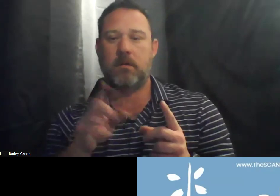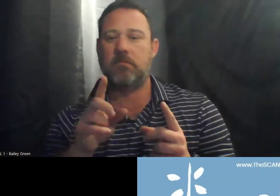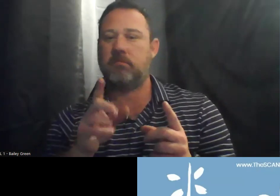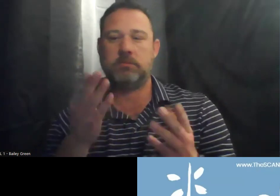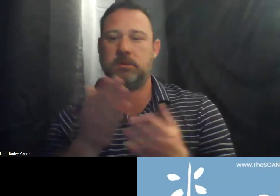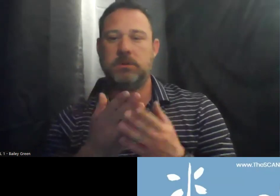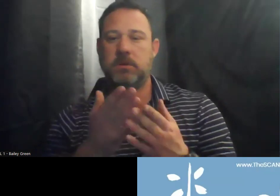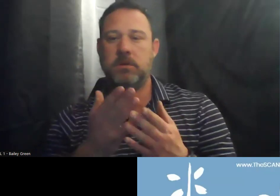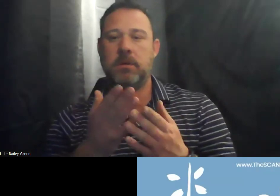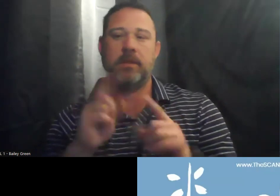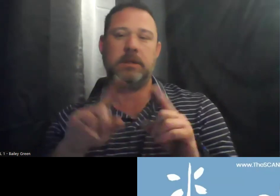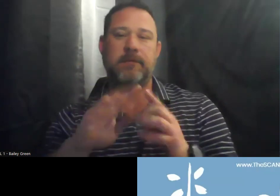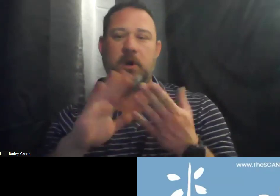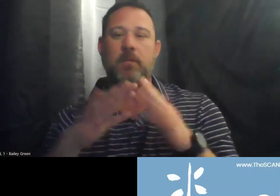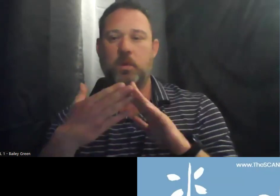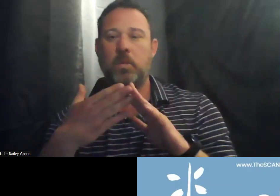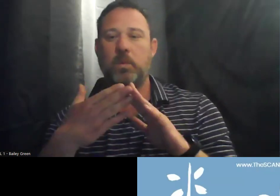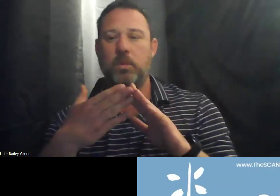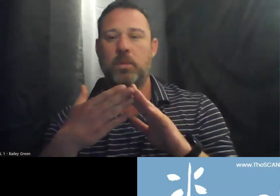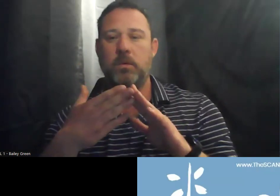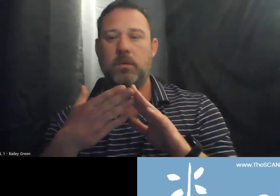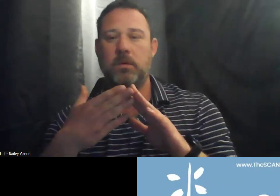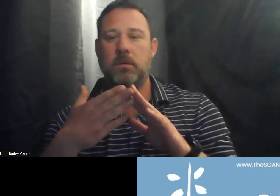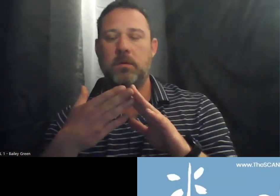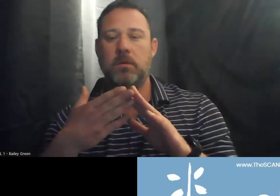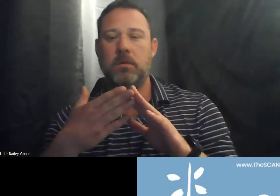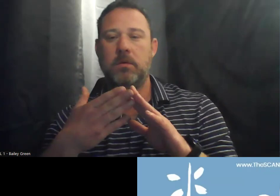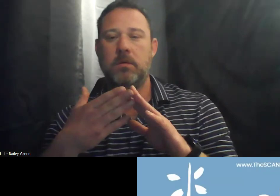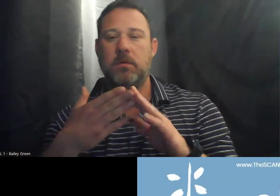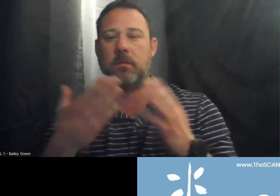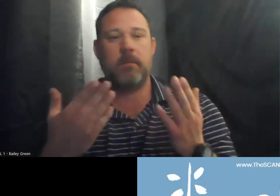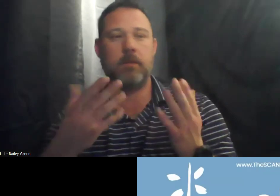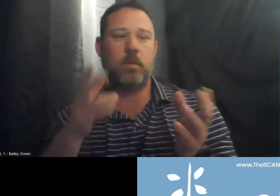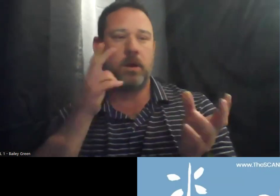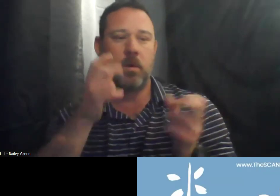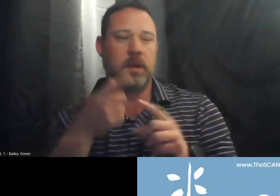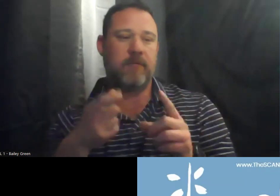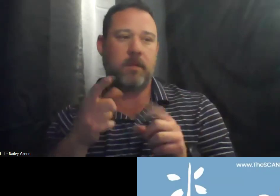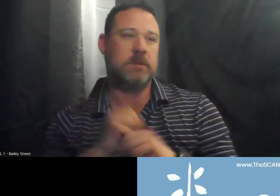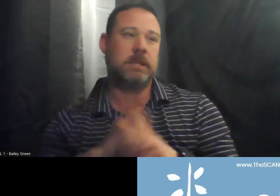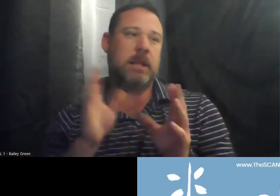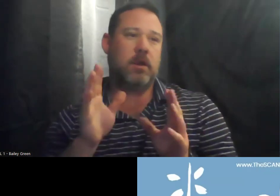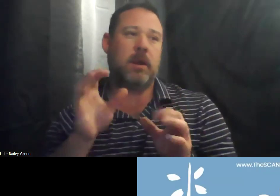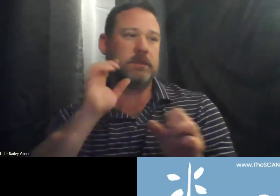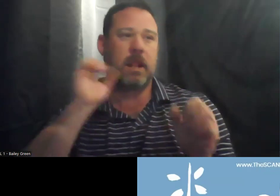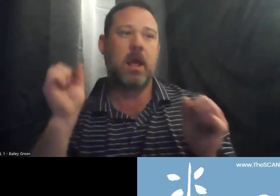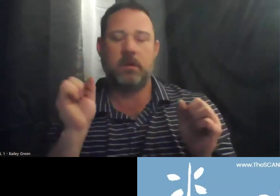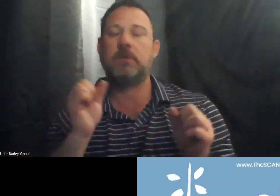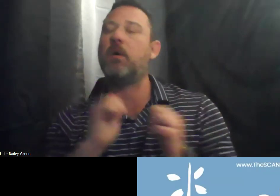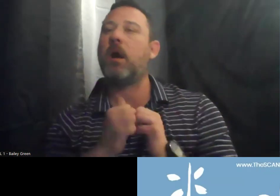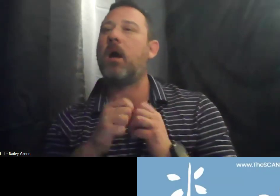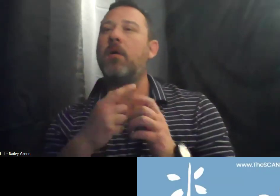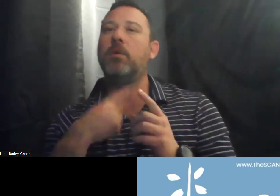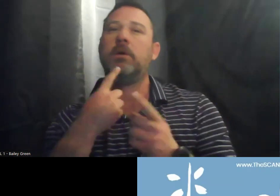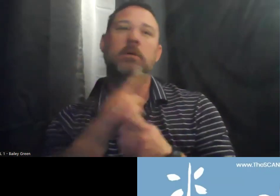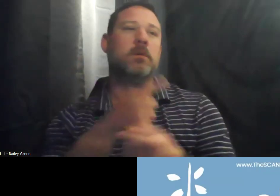some of the different communities that we maybe don't hear from as clearly and as loudly. And so how do we amplify